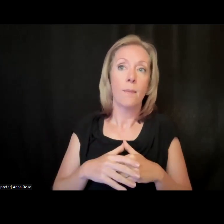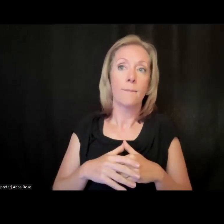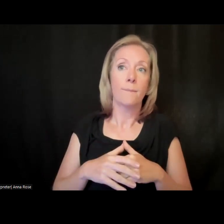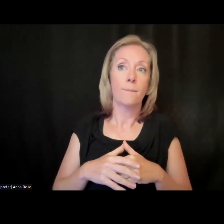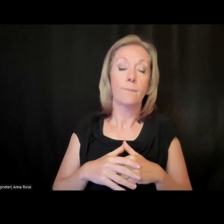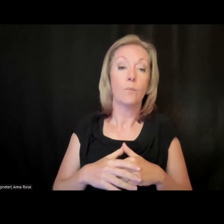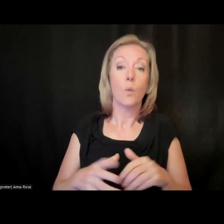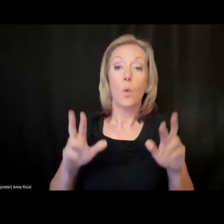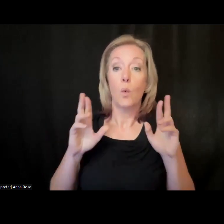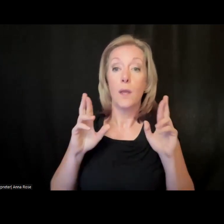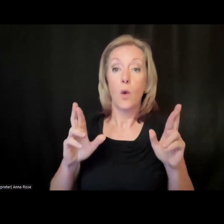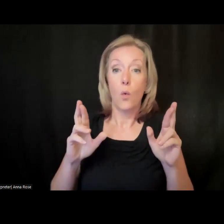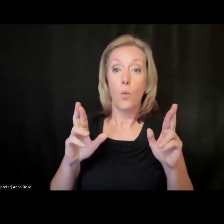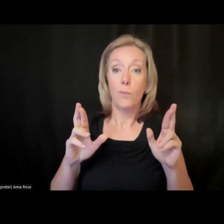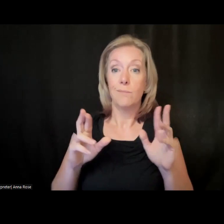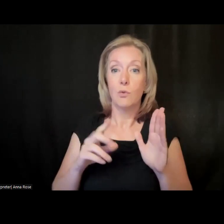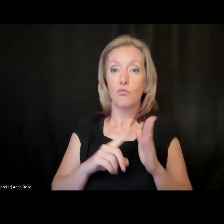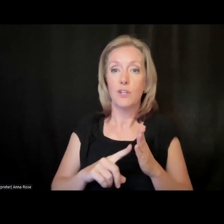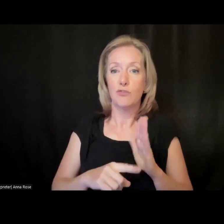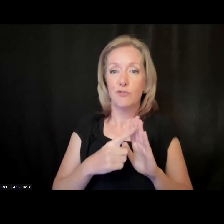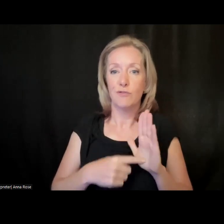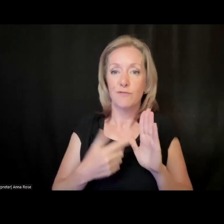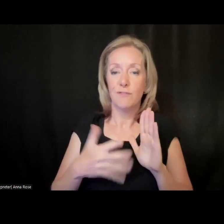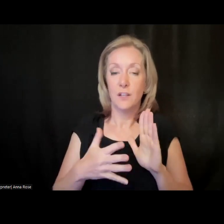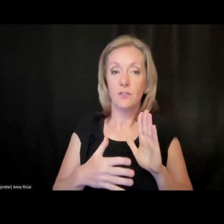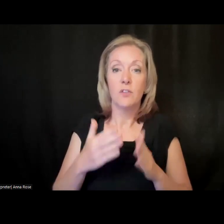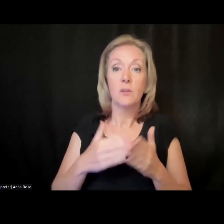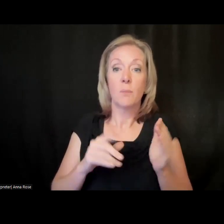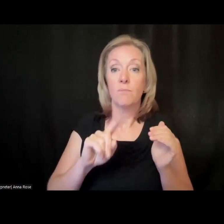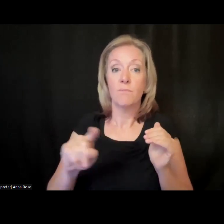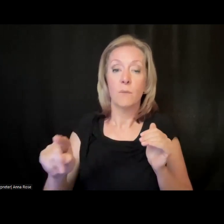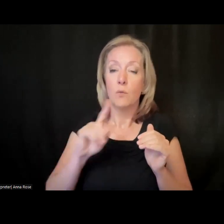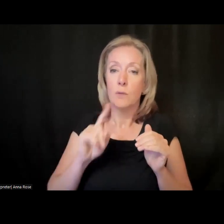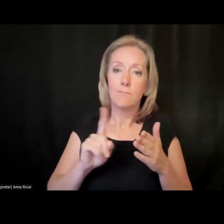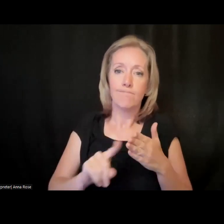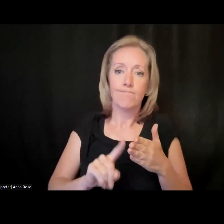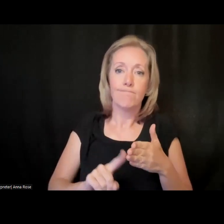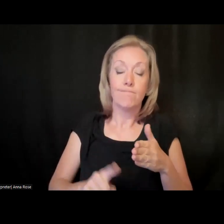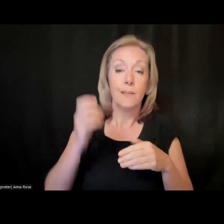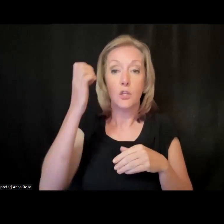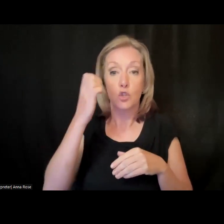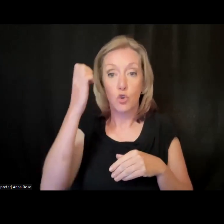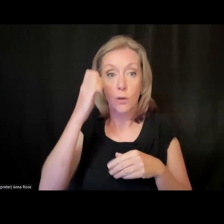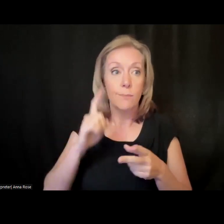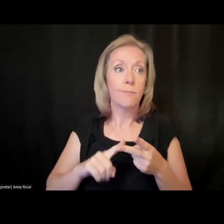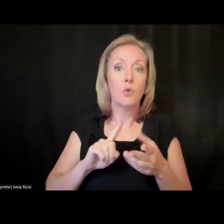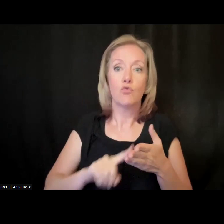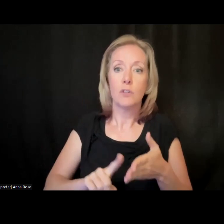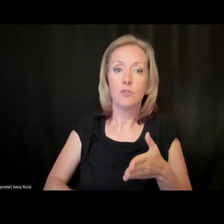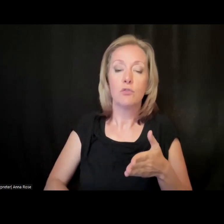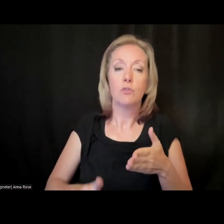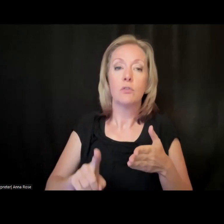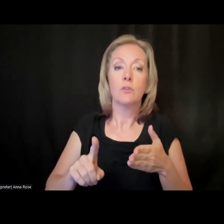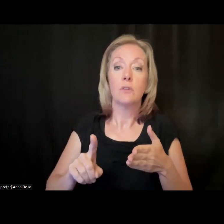at this point, it's in the literature. So we have some people who have been pounding the pavement in Europe, people who've been pounding the pavement in